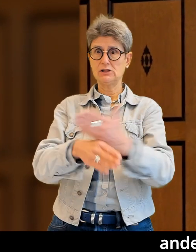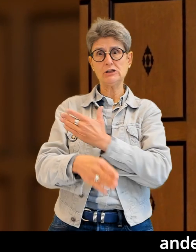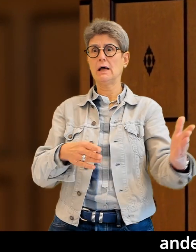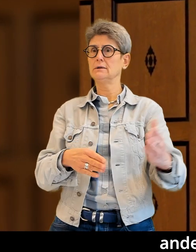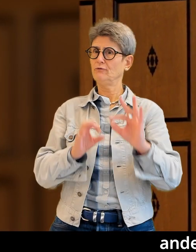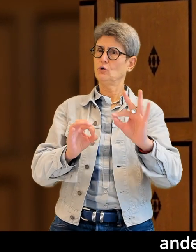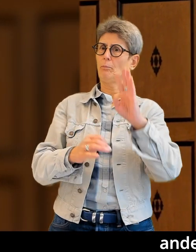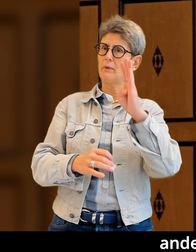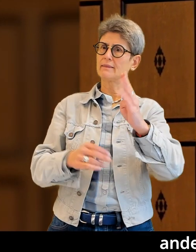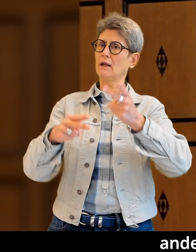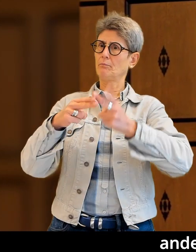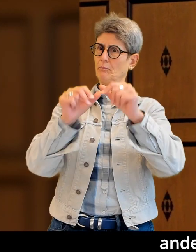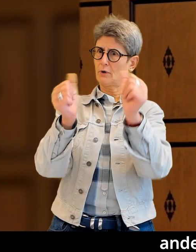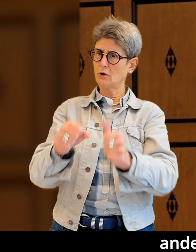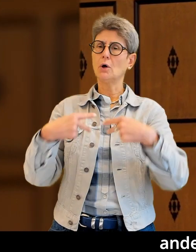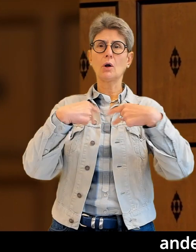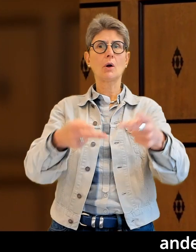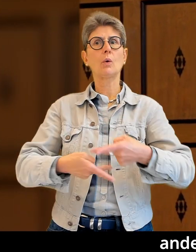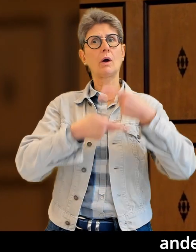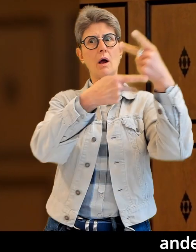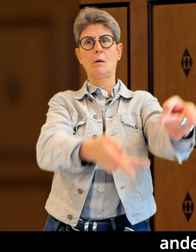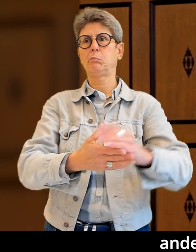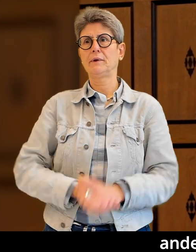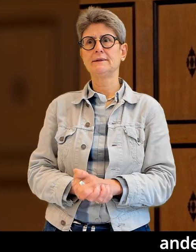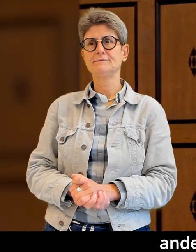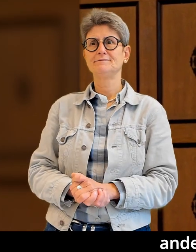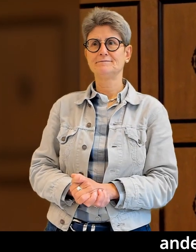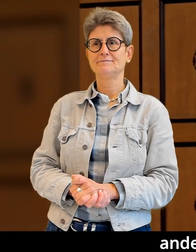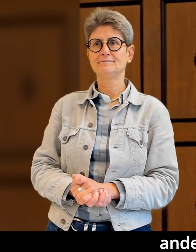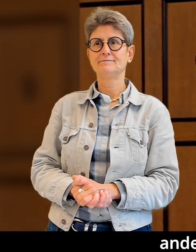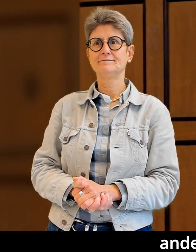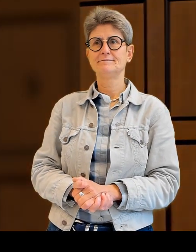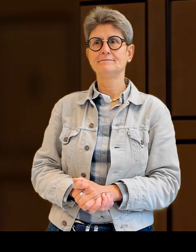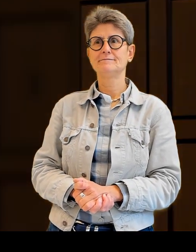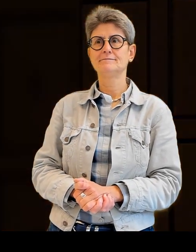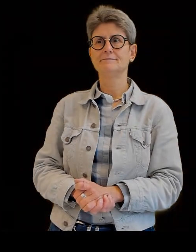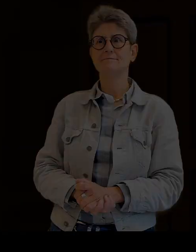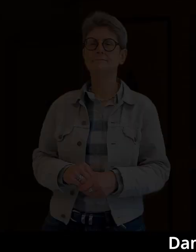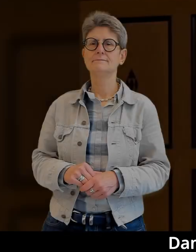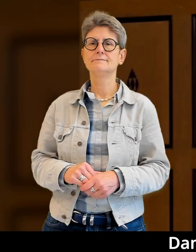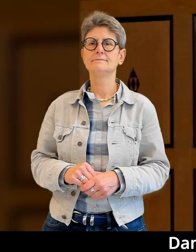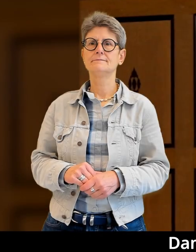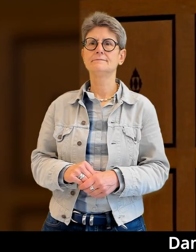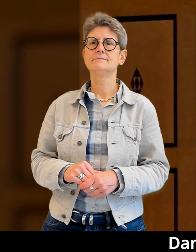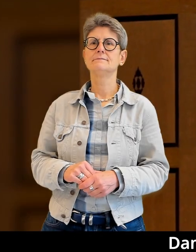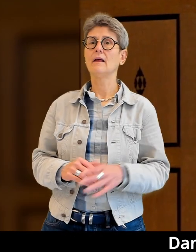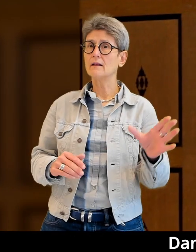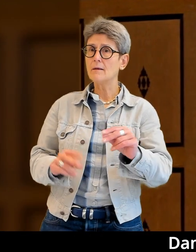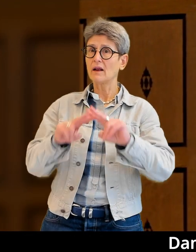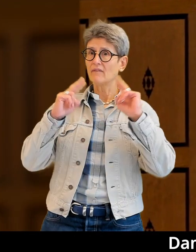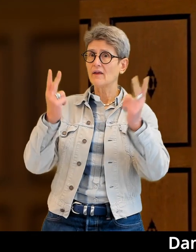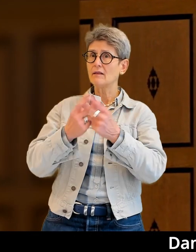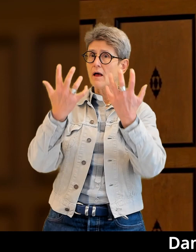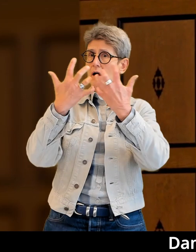nations and institutions to the decisions to return Benin bronzes. For there to be